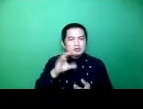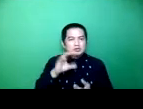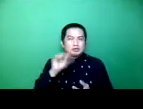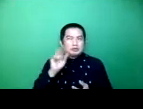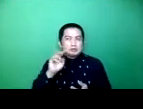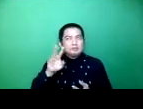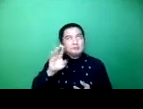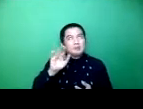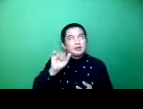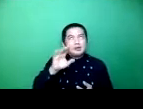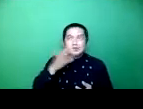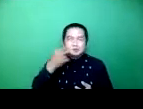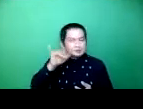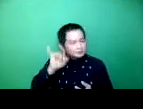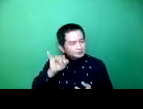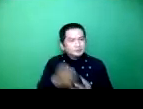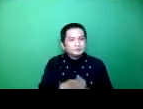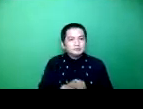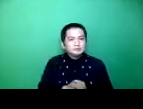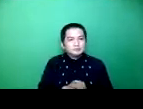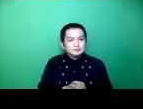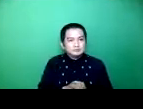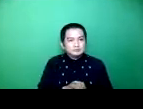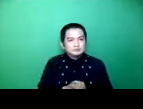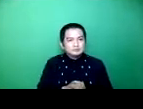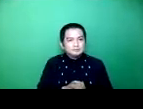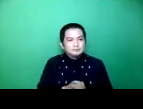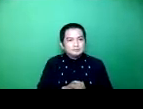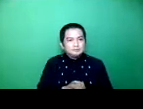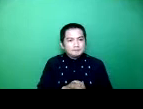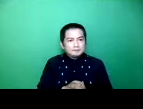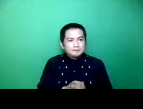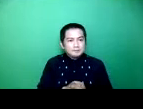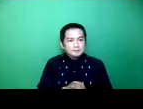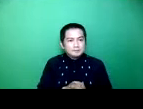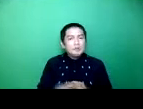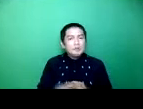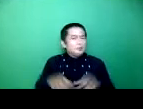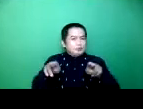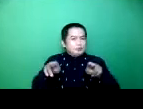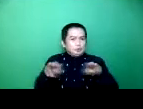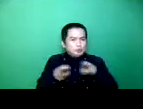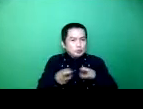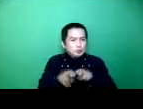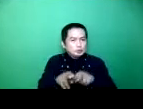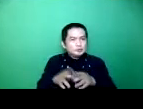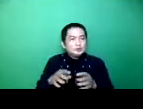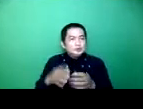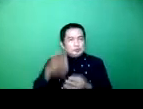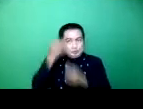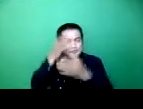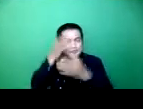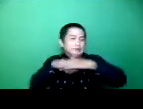look up what does art in the Met Museum look like, it makes it normal for me to want to be able to access